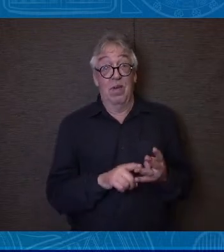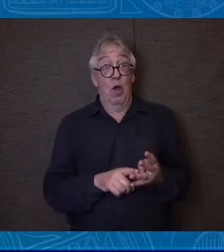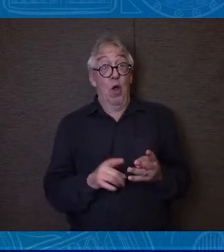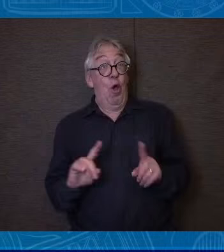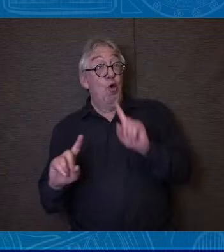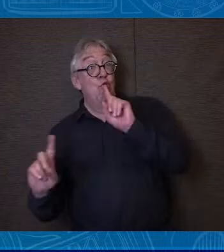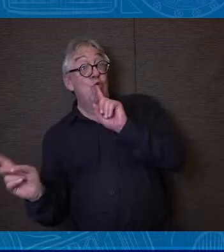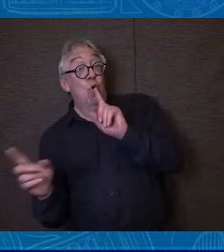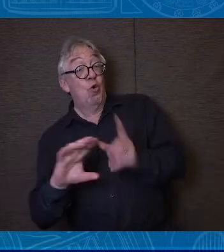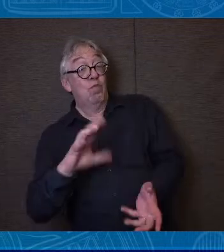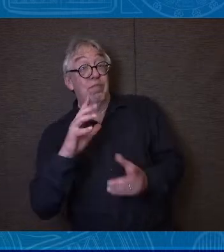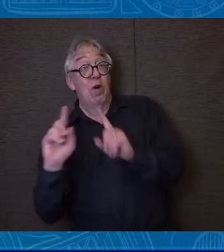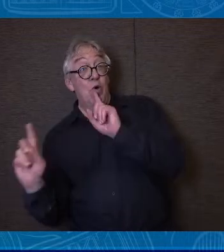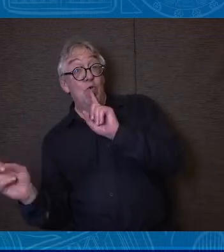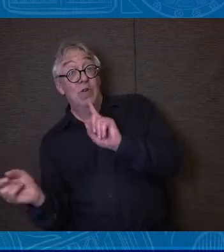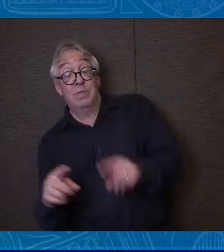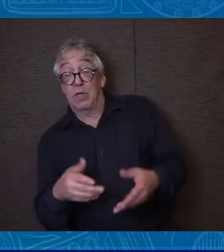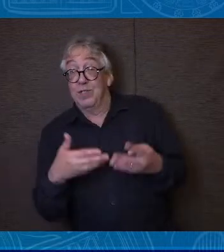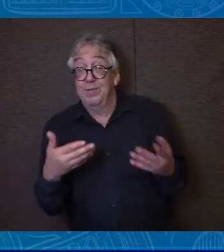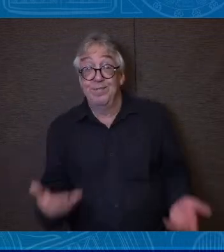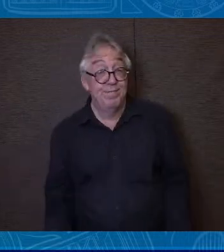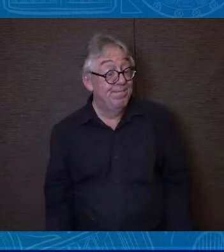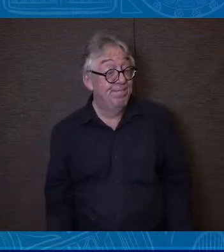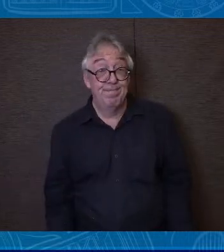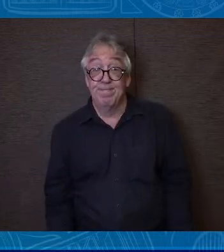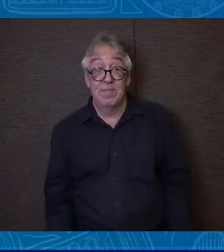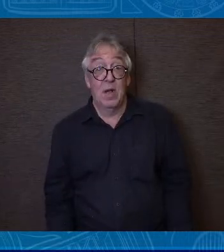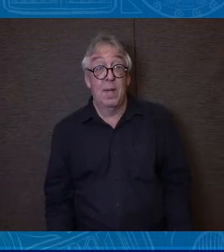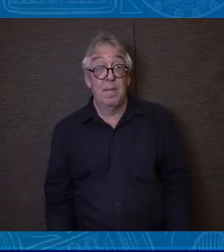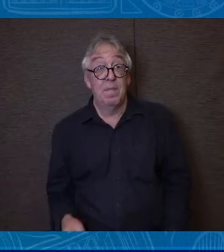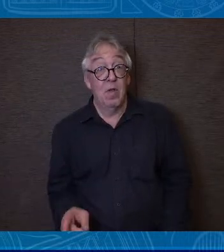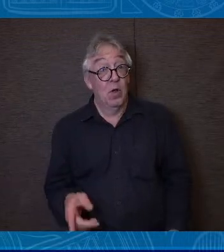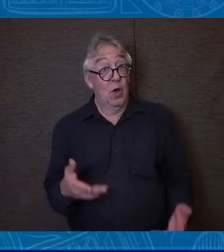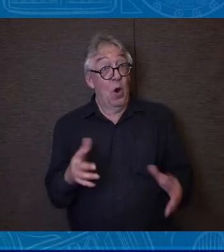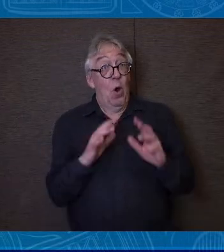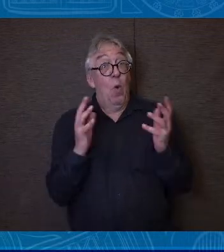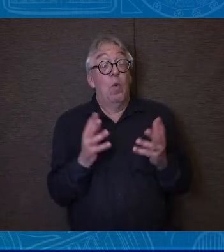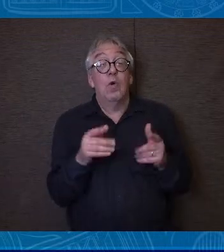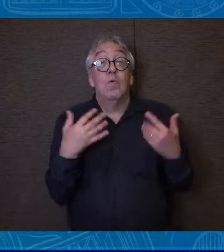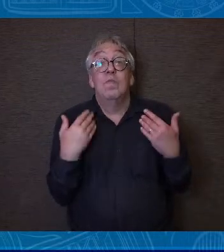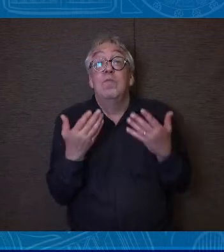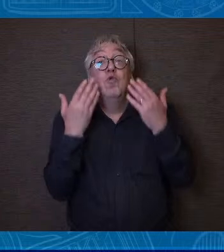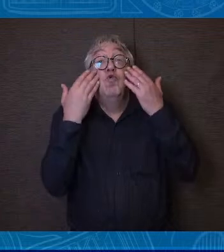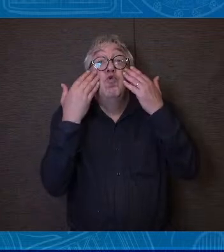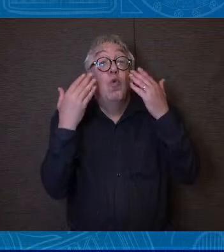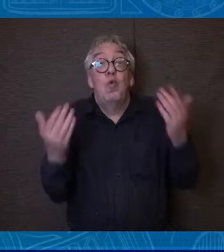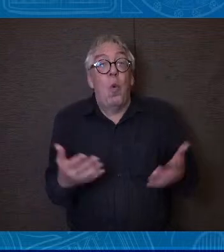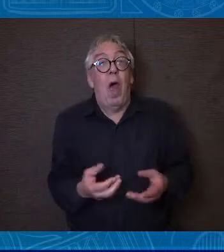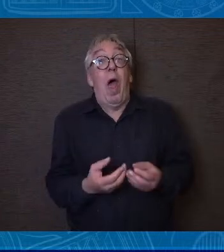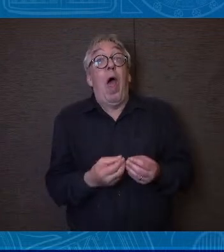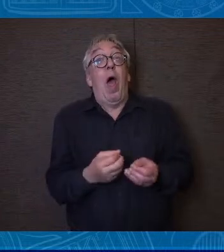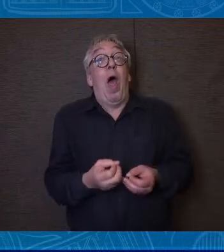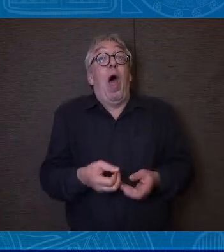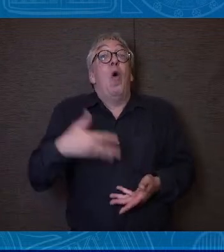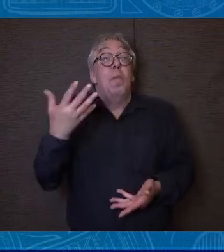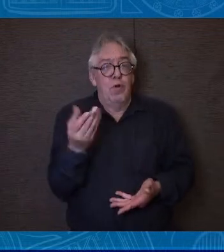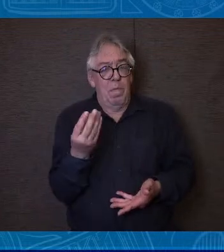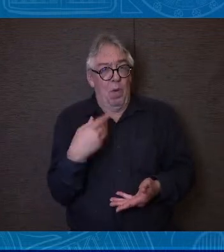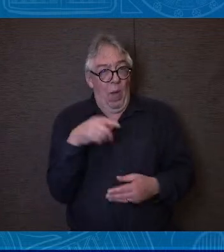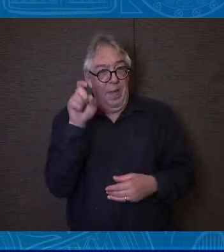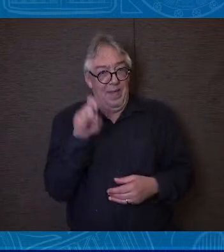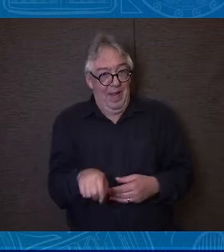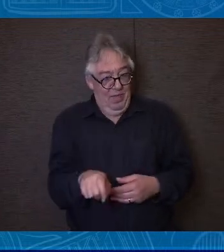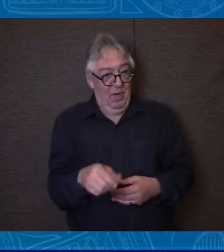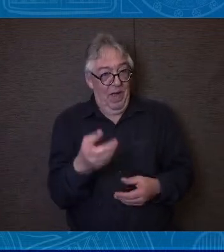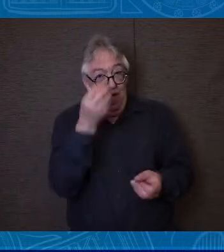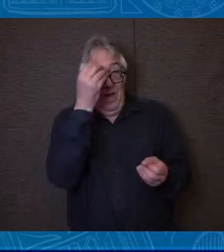there's really no global estimates on how much actually is needed to finance all these gaps in